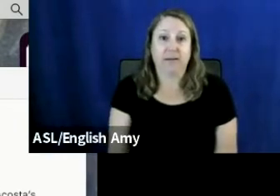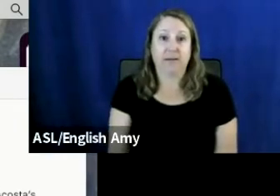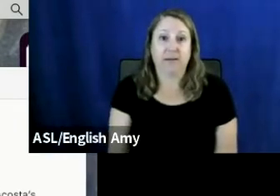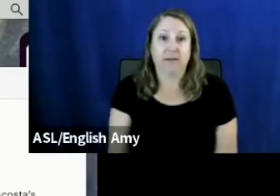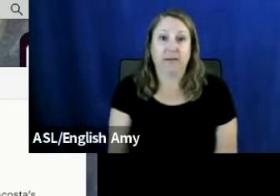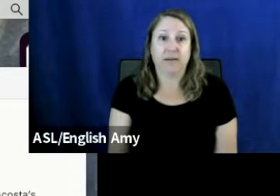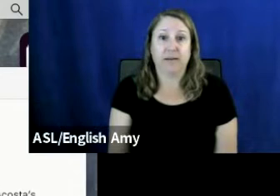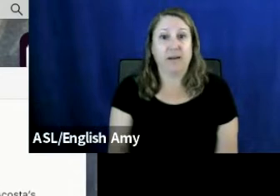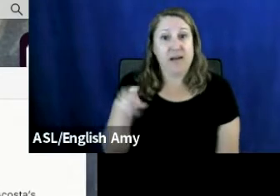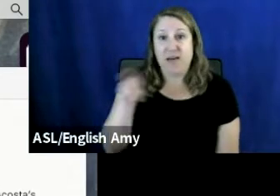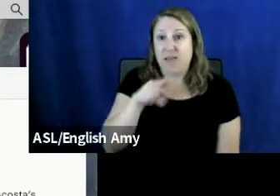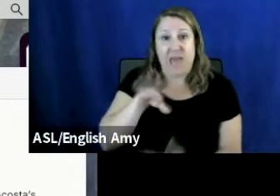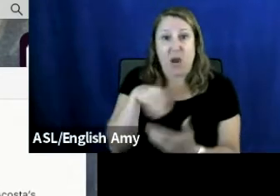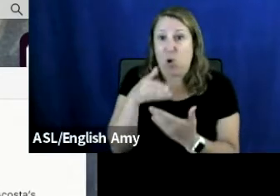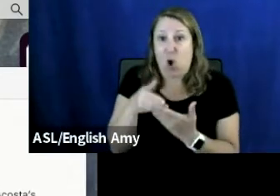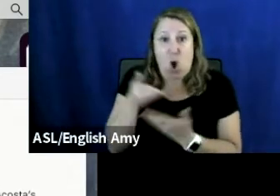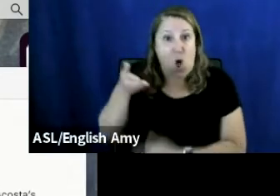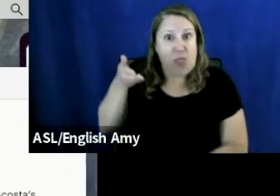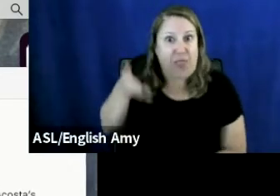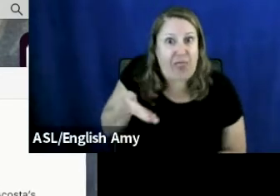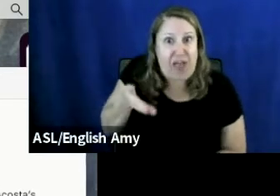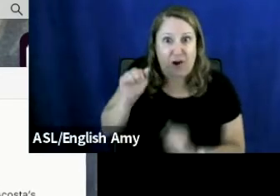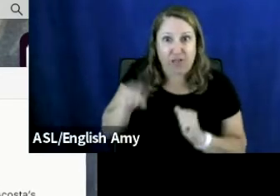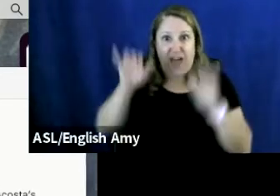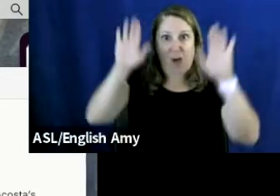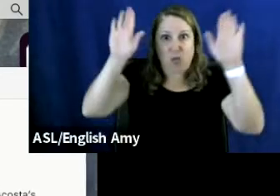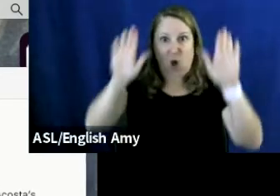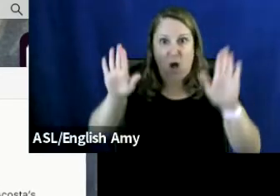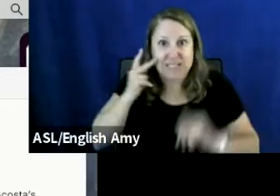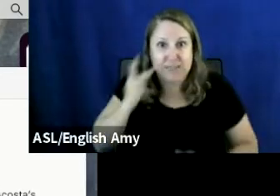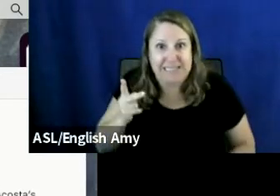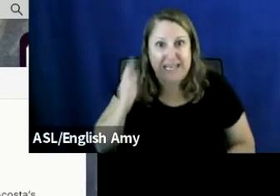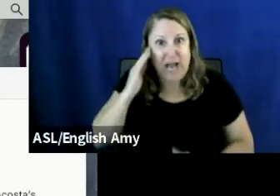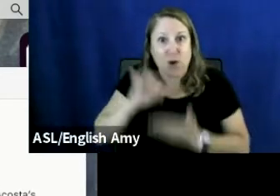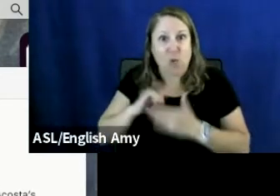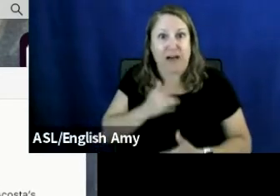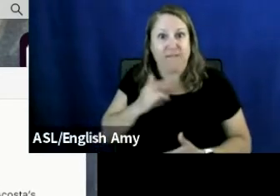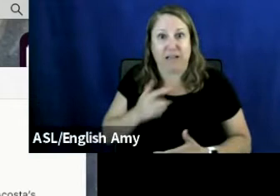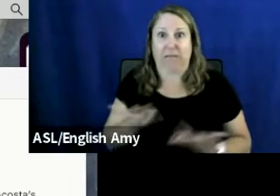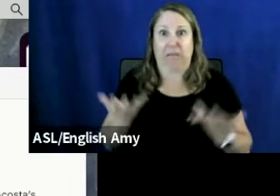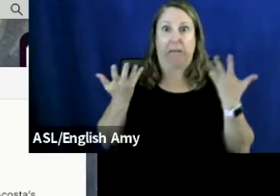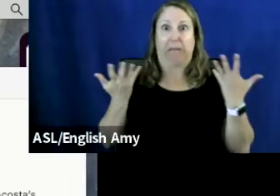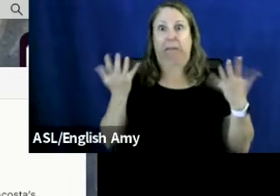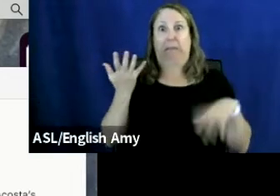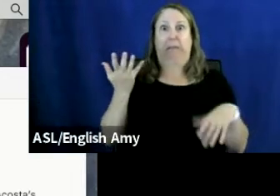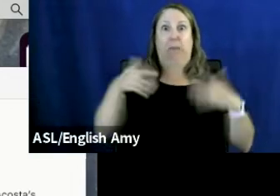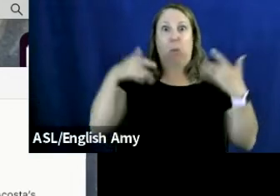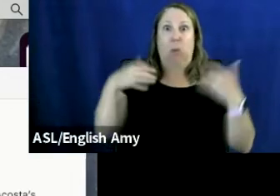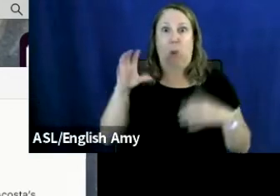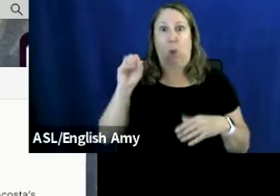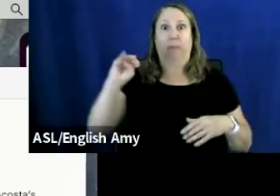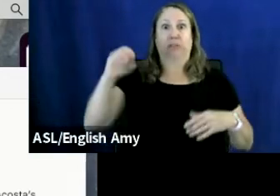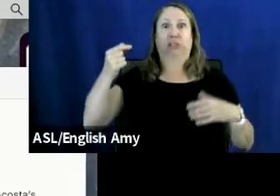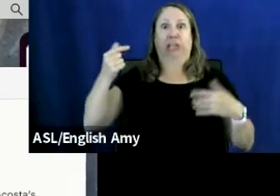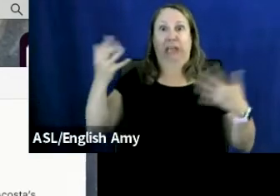they were all there. I mean, it was awesome to see that. And I know that feeling of being like, oh my gosh, like you kind of get warm inside, like what's